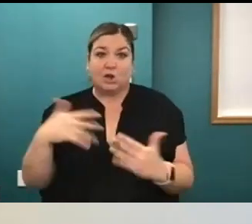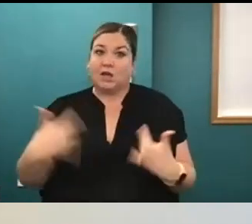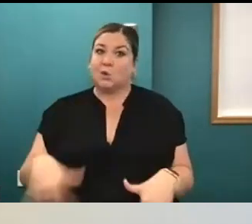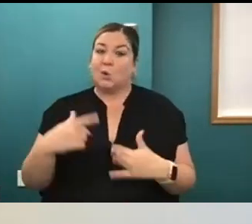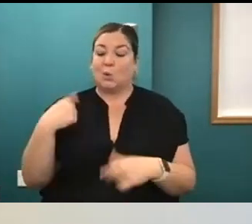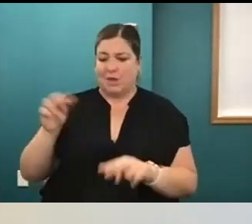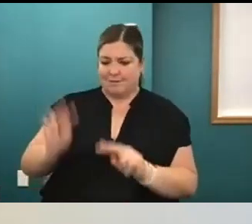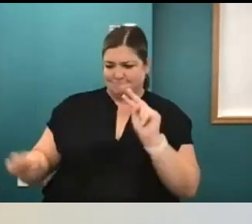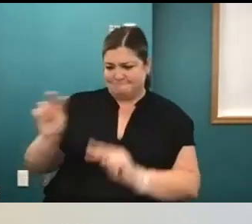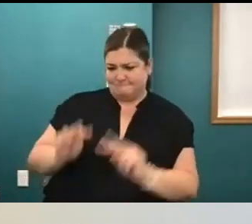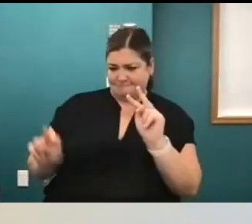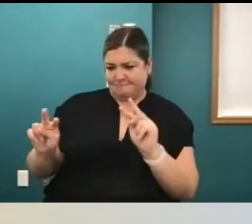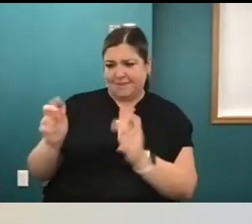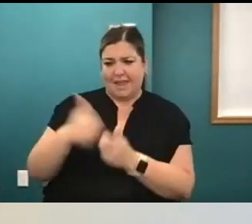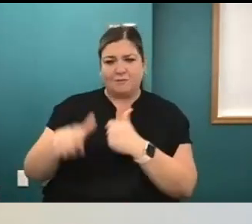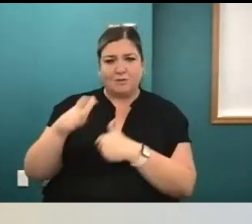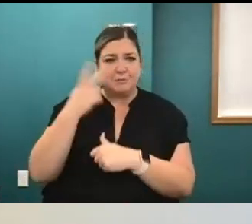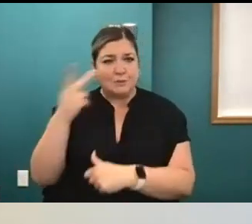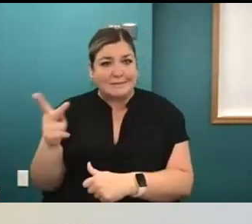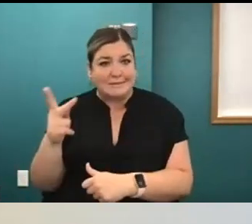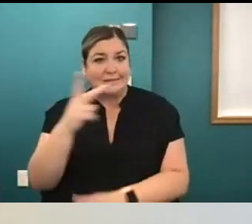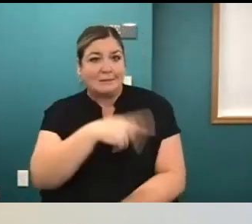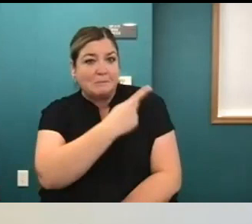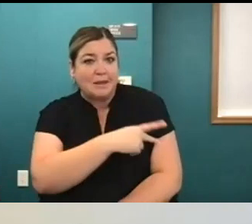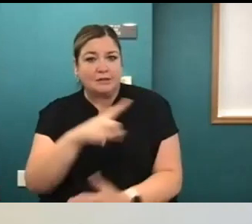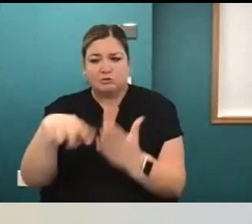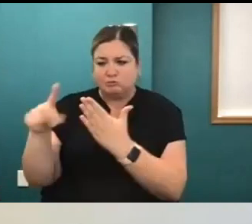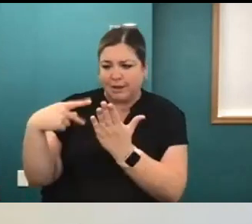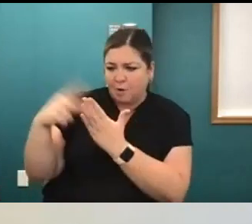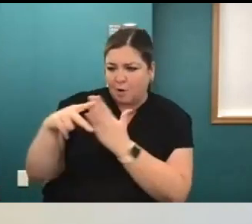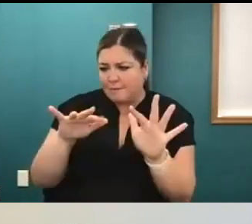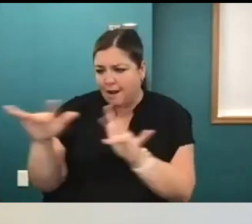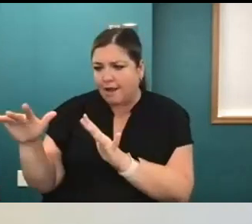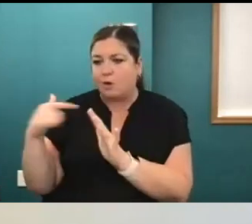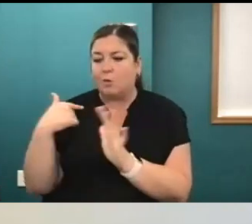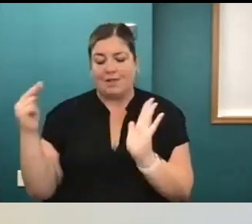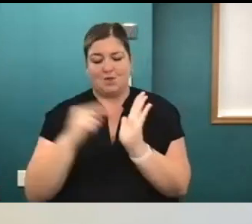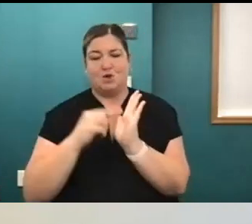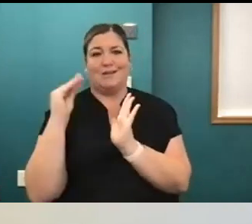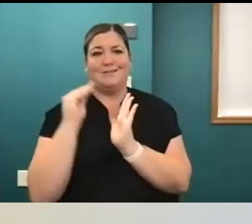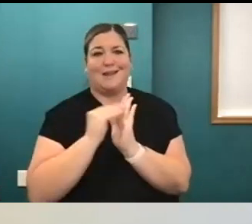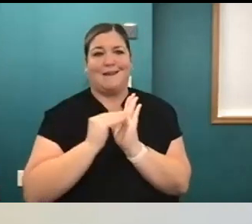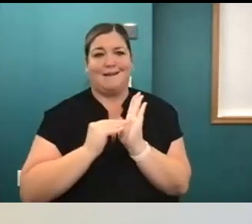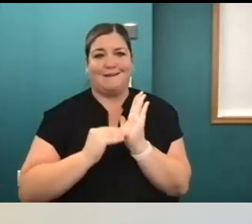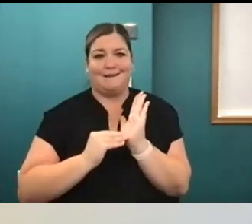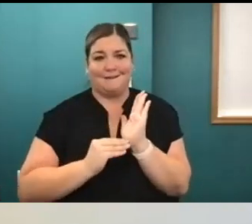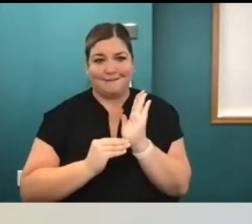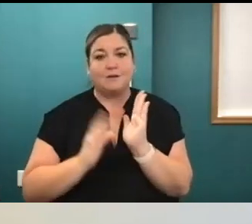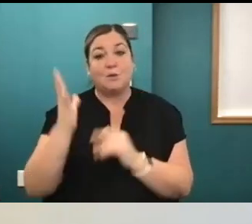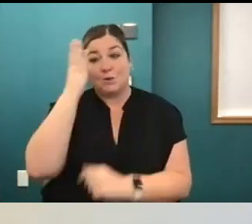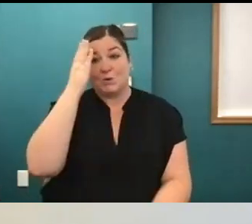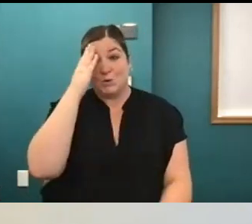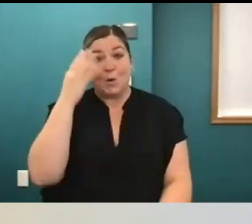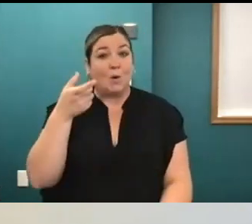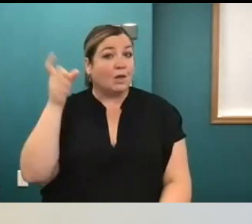look at every time we do see the patient and check programming and the utilization of the device. we know that a device that isn't on the ear